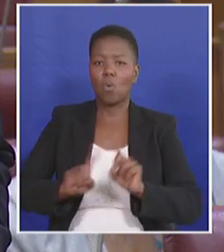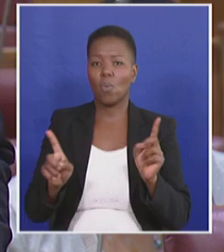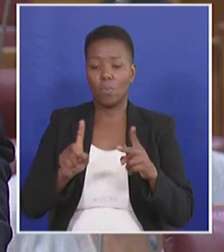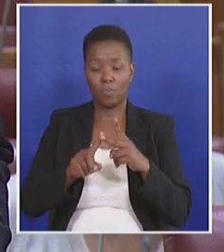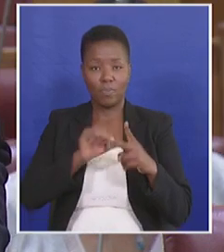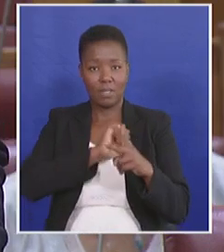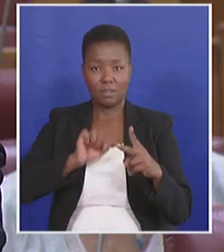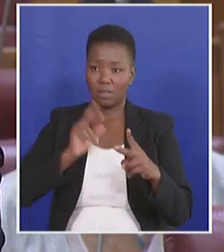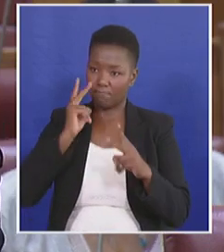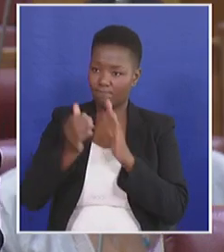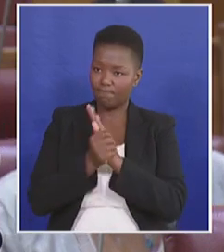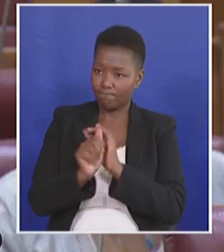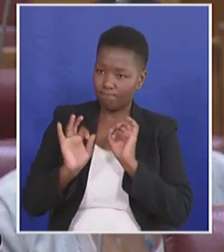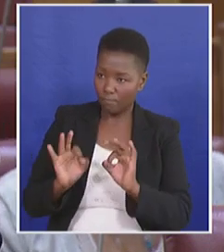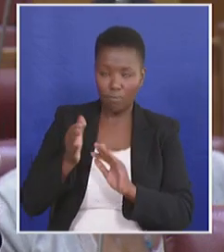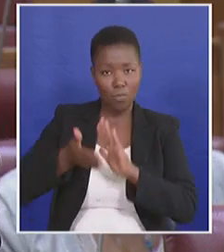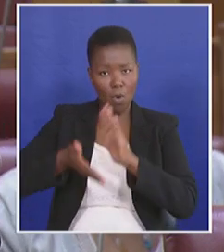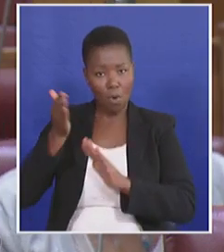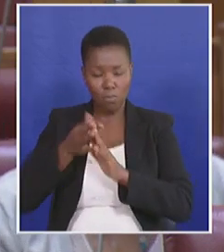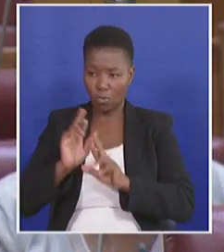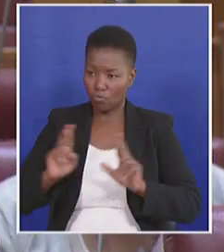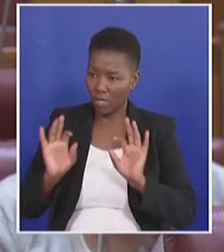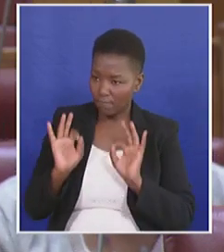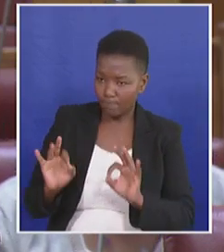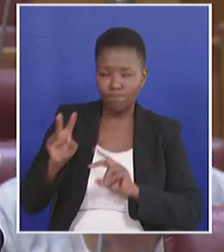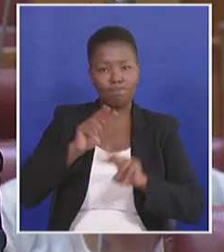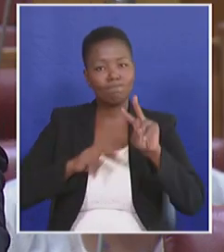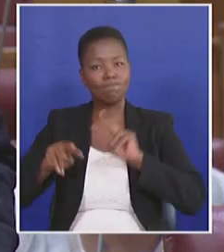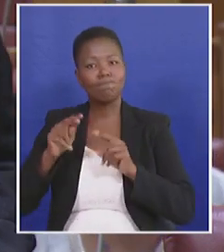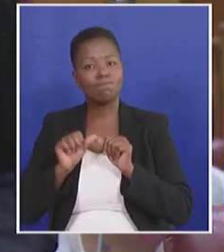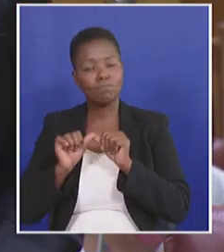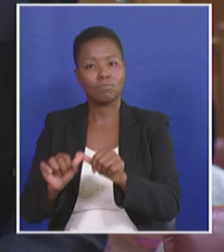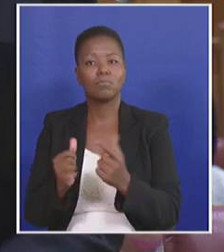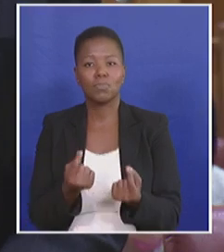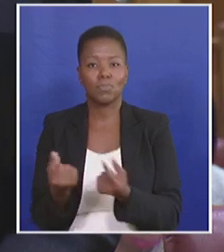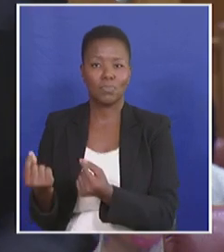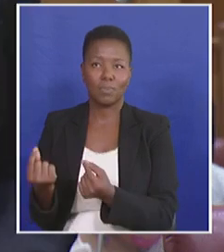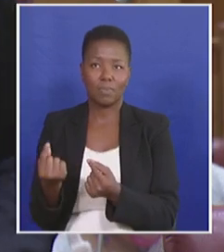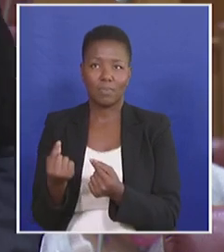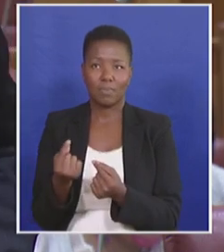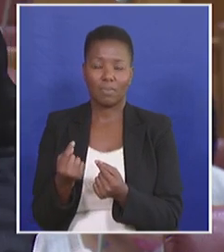members, operational readiness of the stations in terms of competence